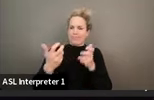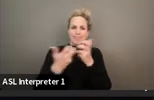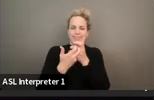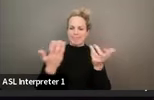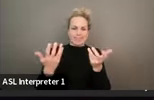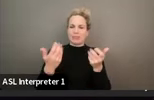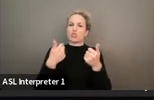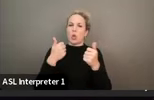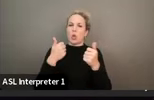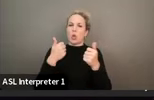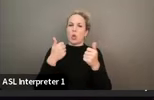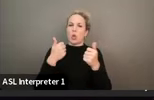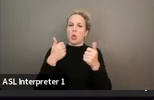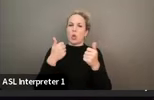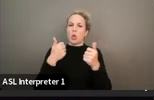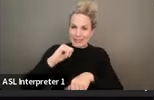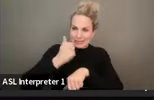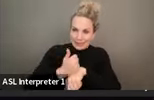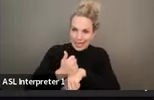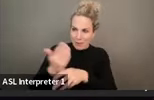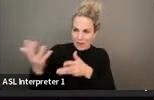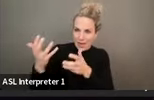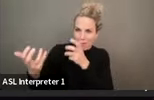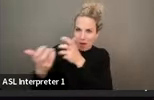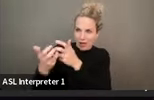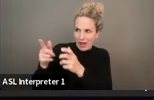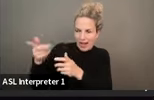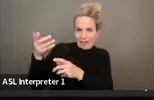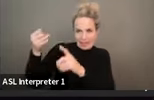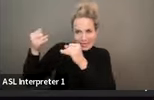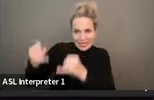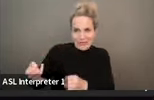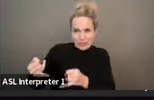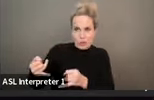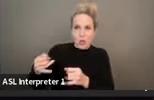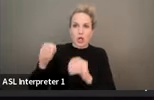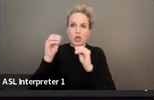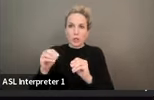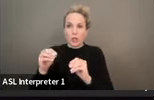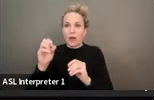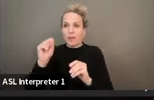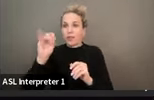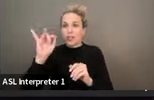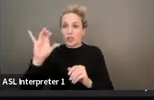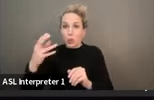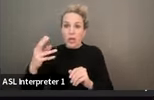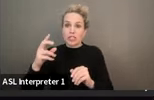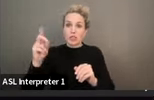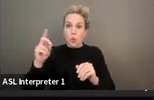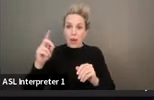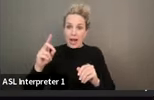looking to build a setup around the user, right? You put the switches where the person